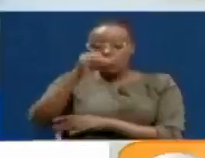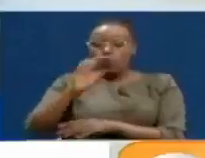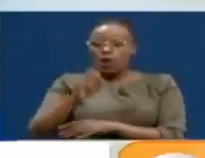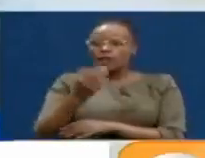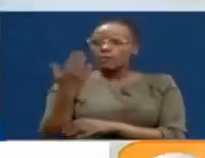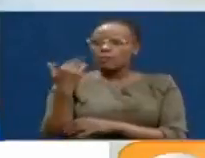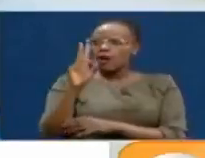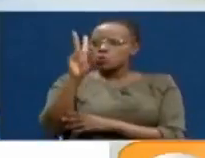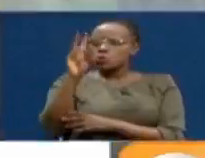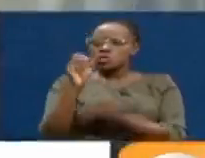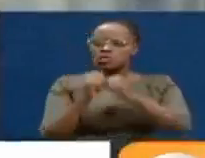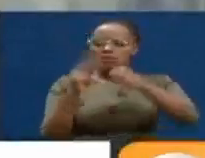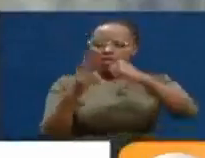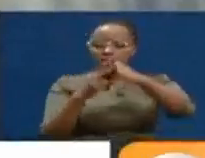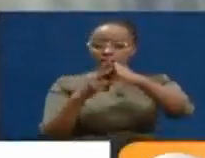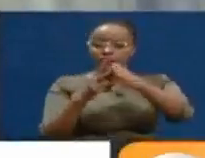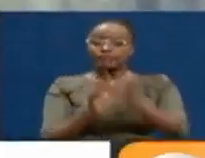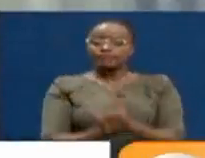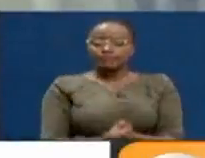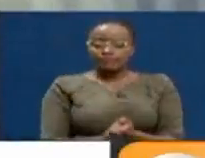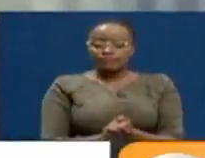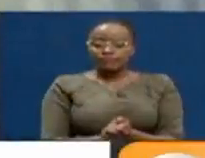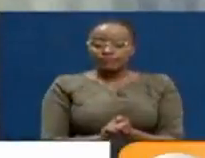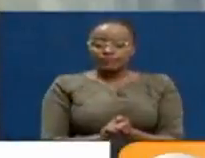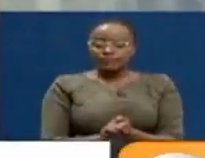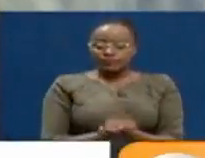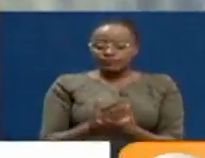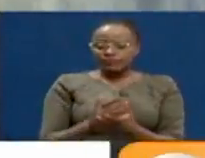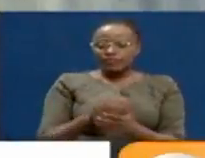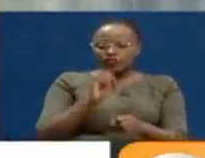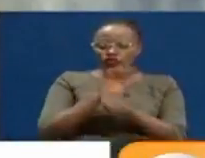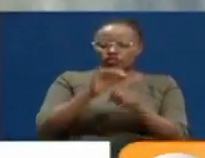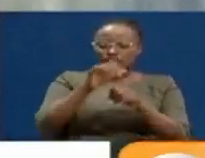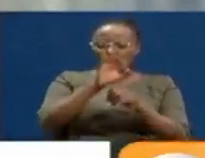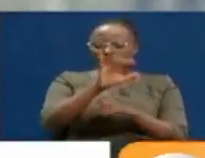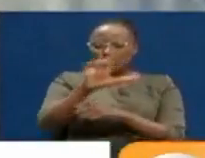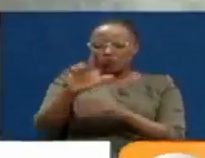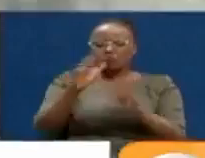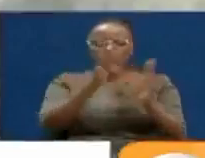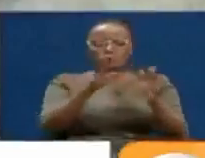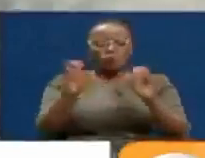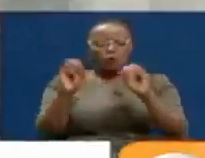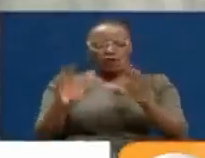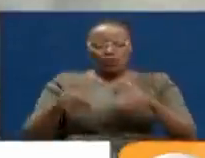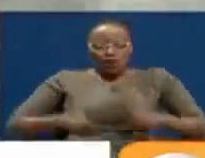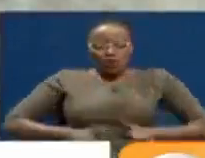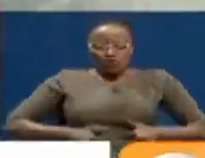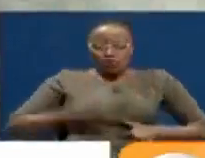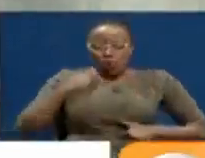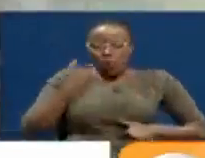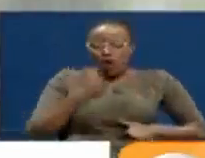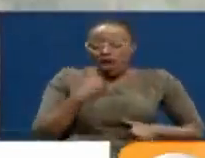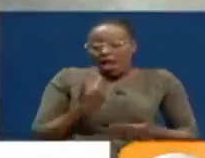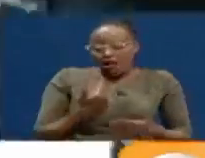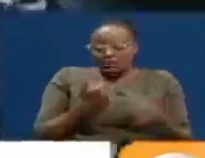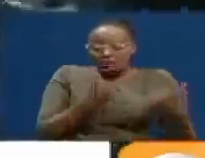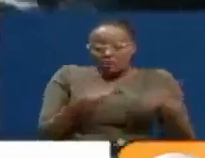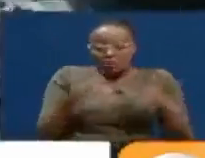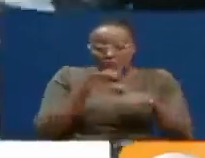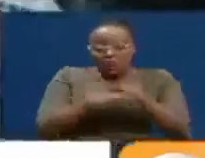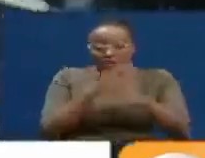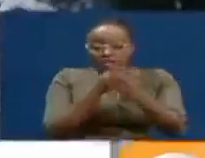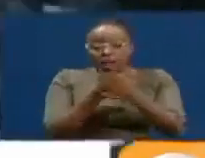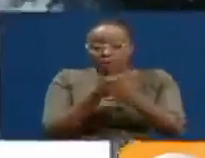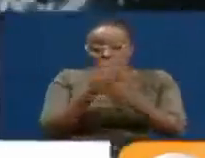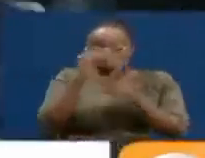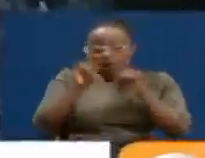in 2017. And the 14 falls, it is not business as usual for youth who have been making ends meet as